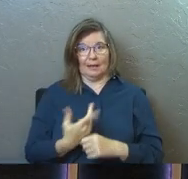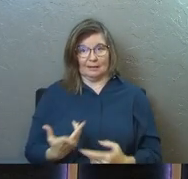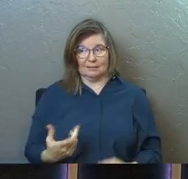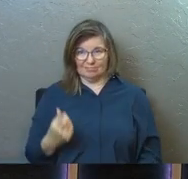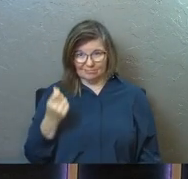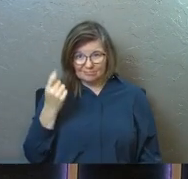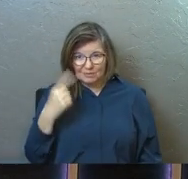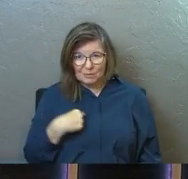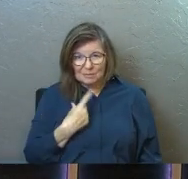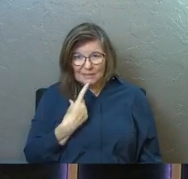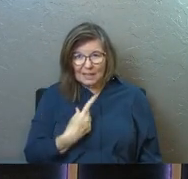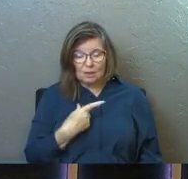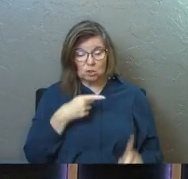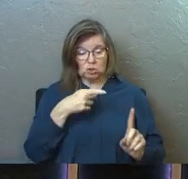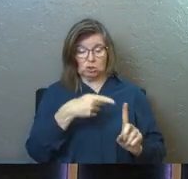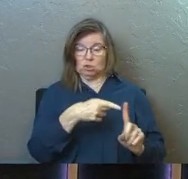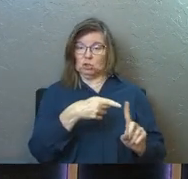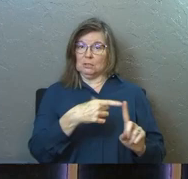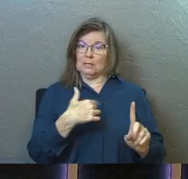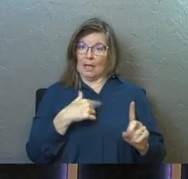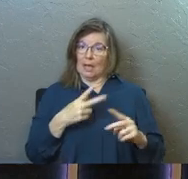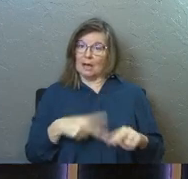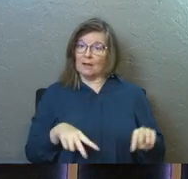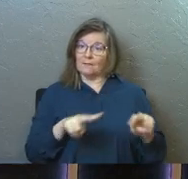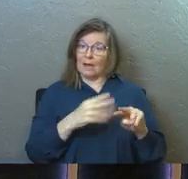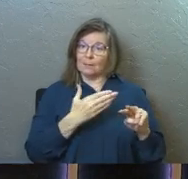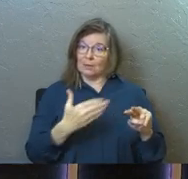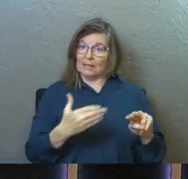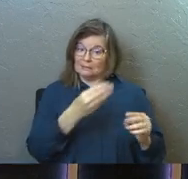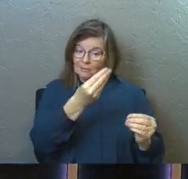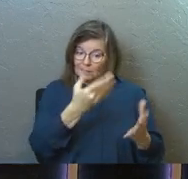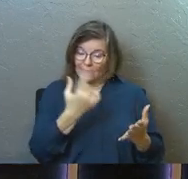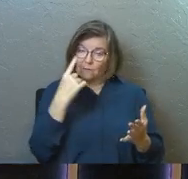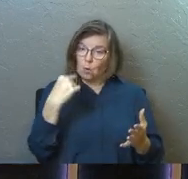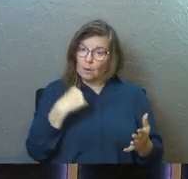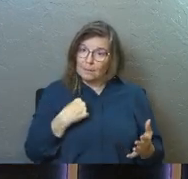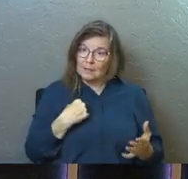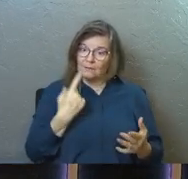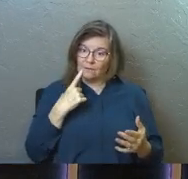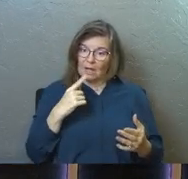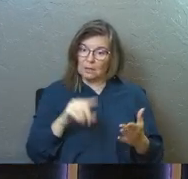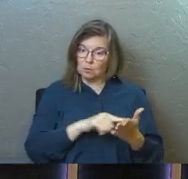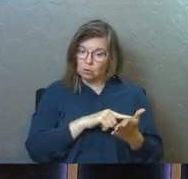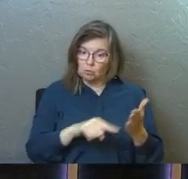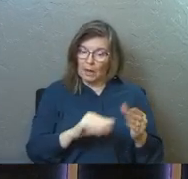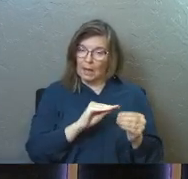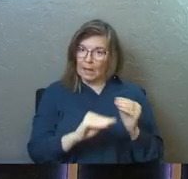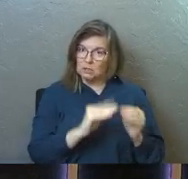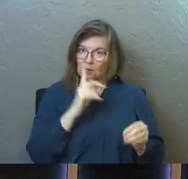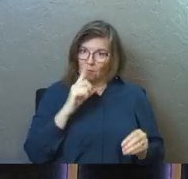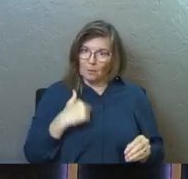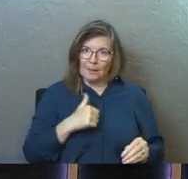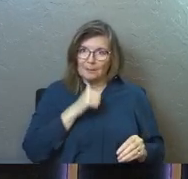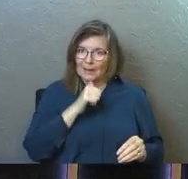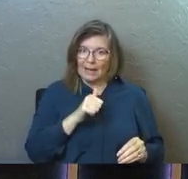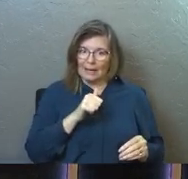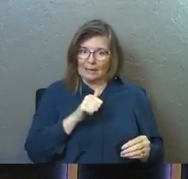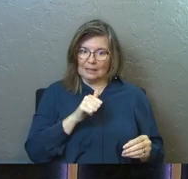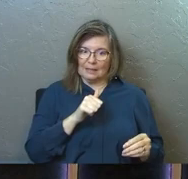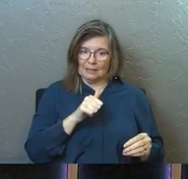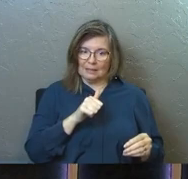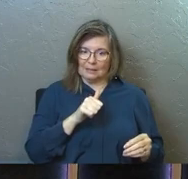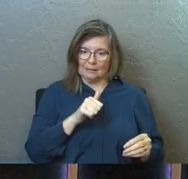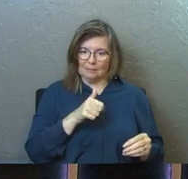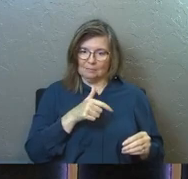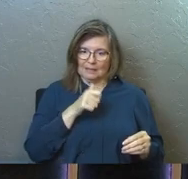You get what I'm saying? She had valuable stuff for me. She had valuable correction for me, but it did not come in a